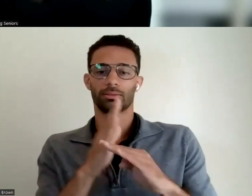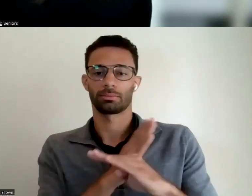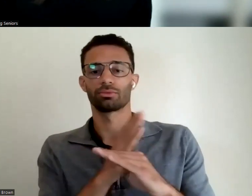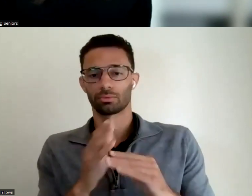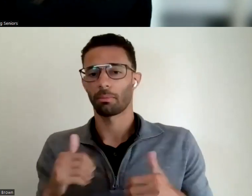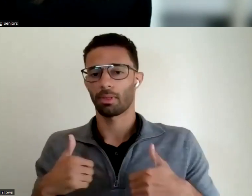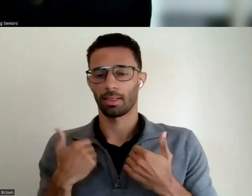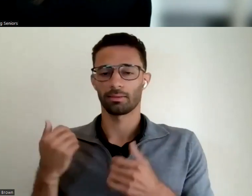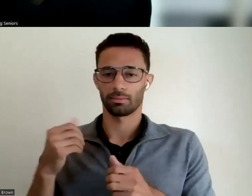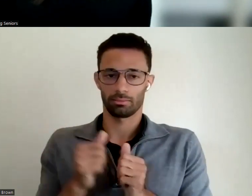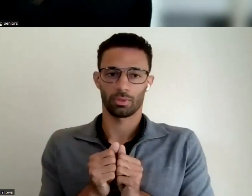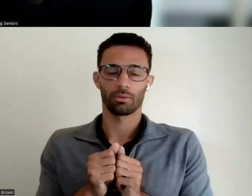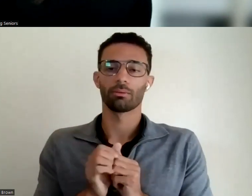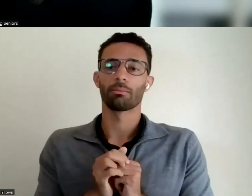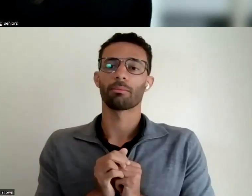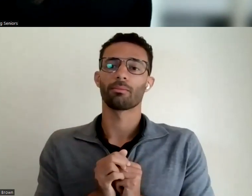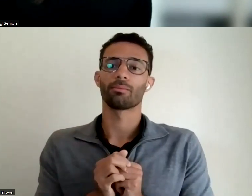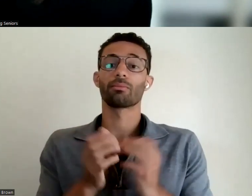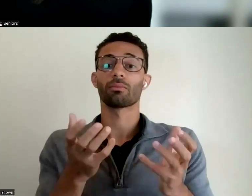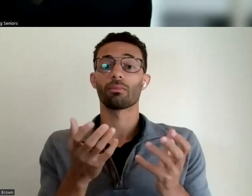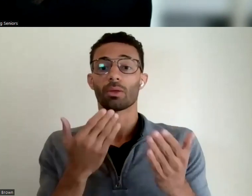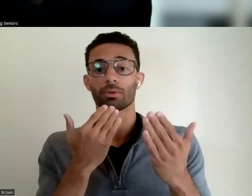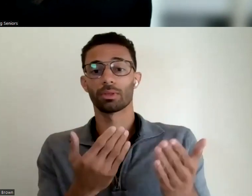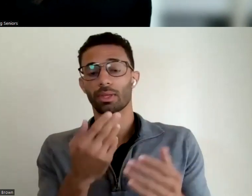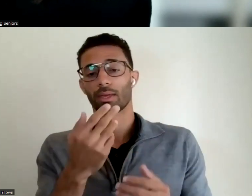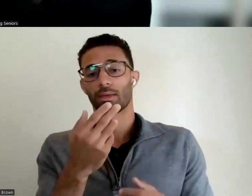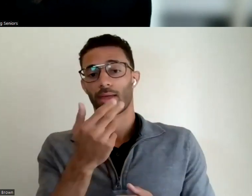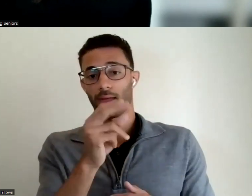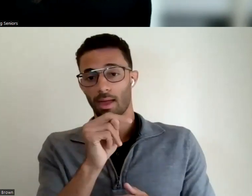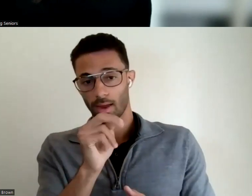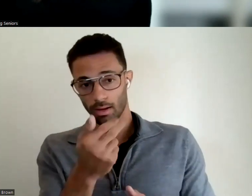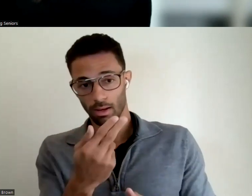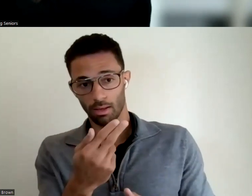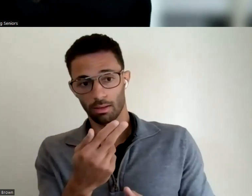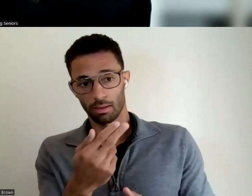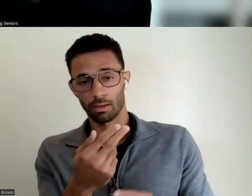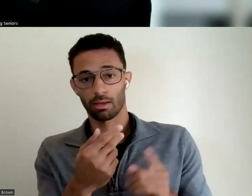just want to thank Hannah, you, and Melinda for a fantastic,